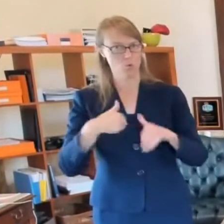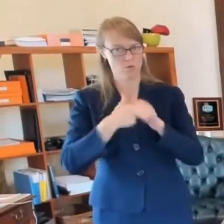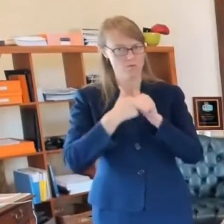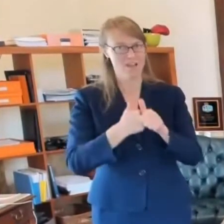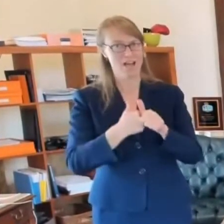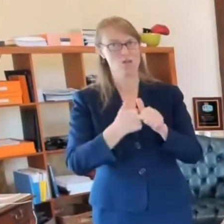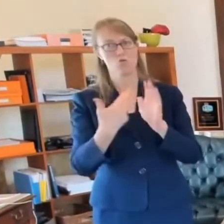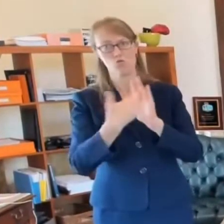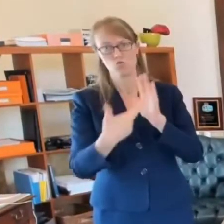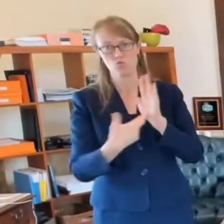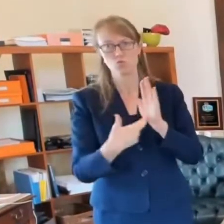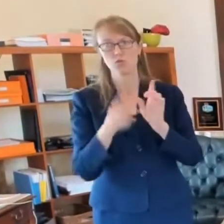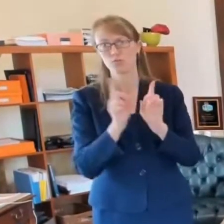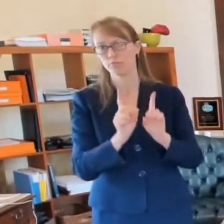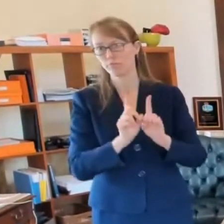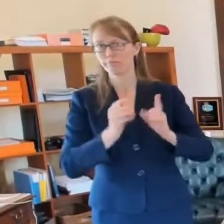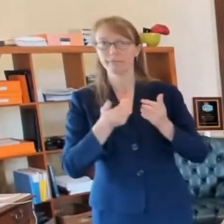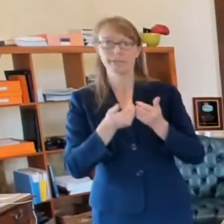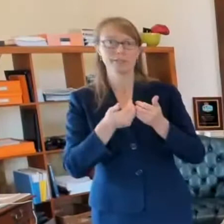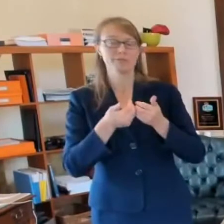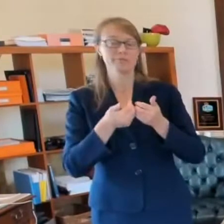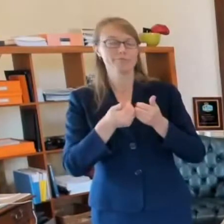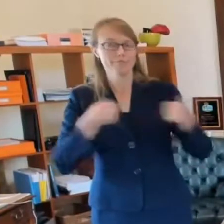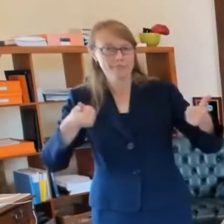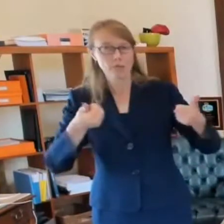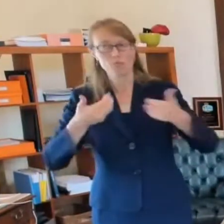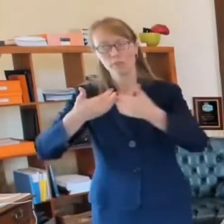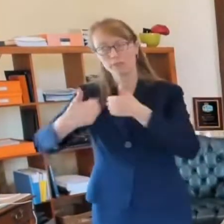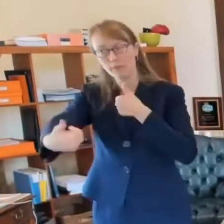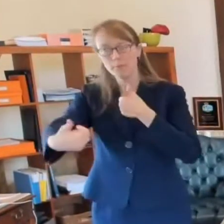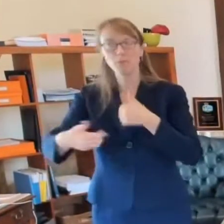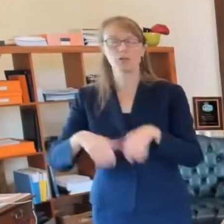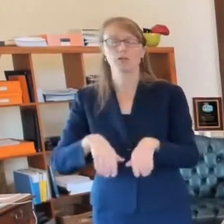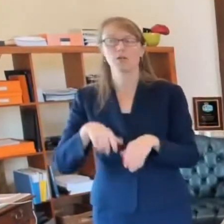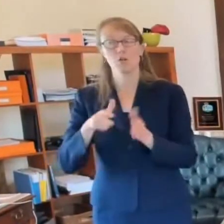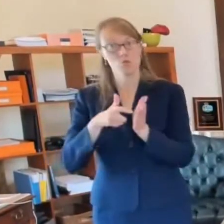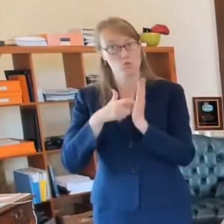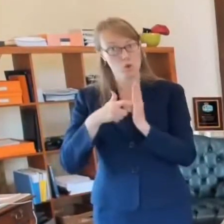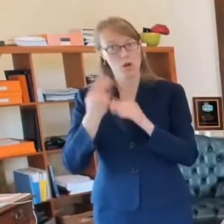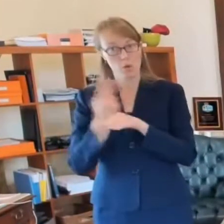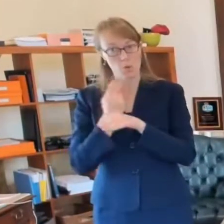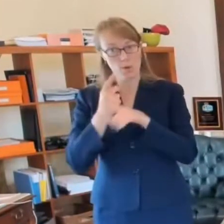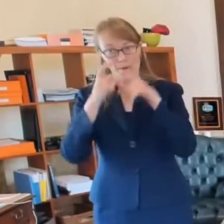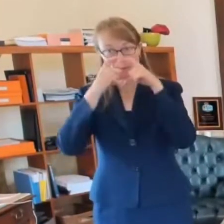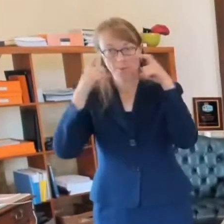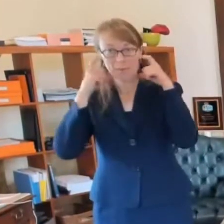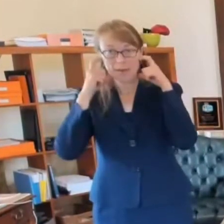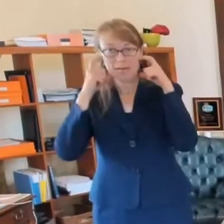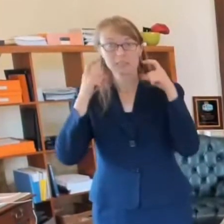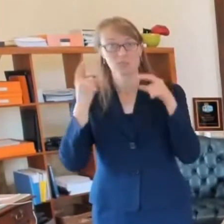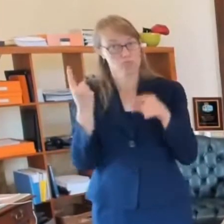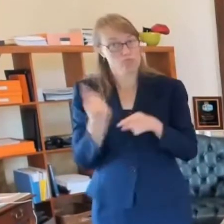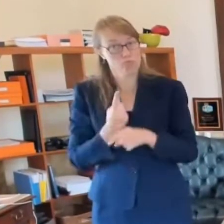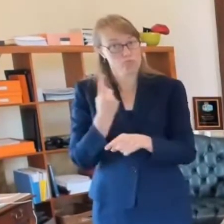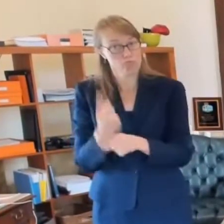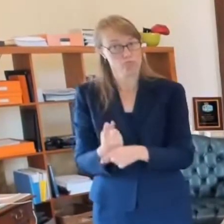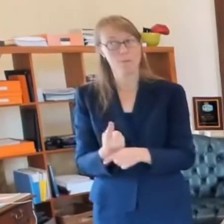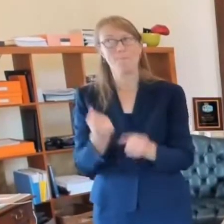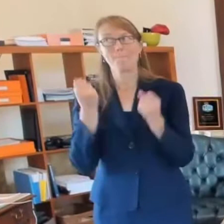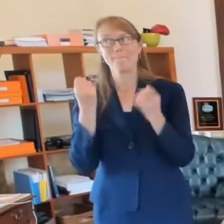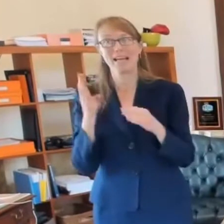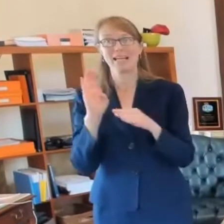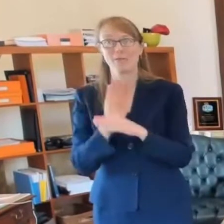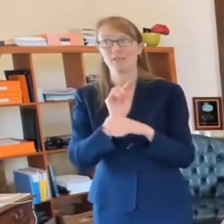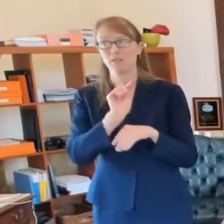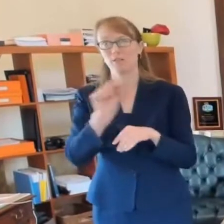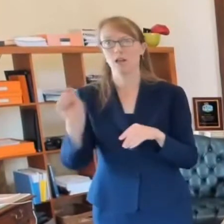distancing requirements, to comply with the mask requirements. I know there are a lot of those businesses out there. We